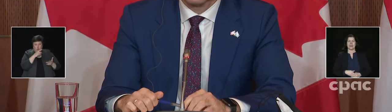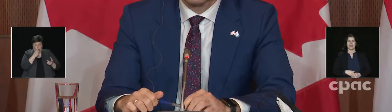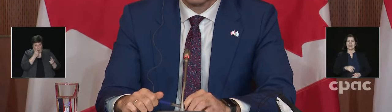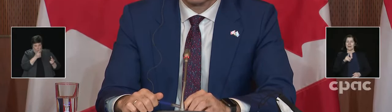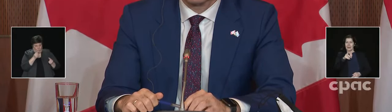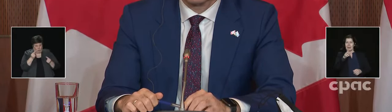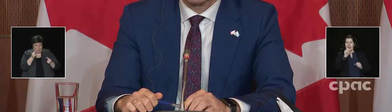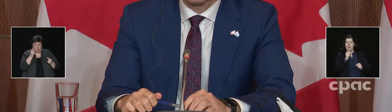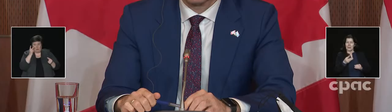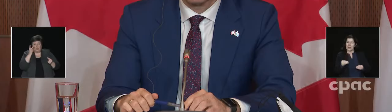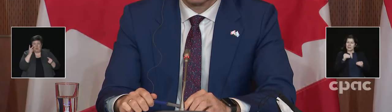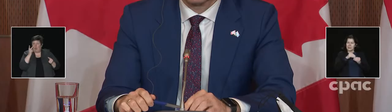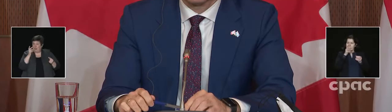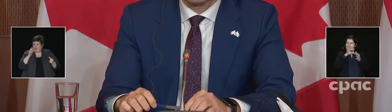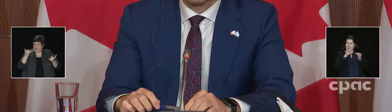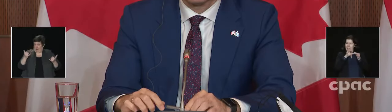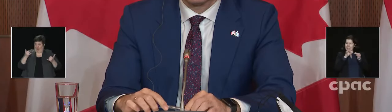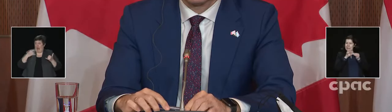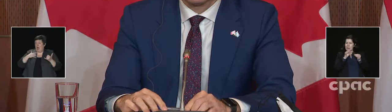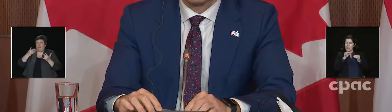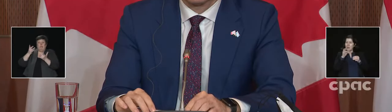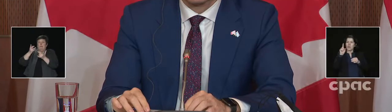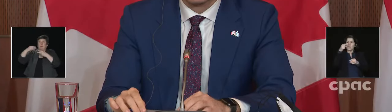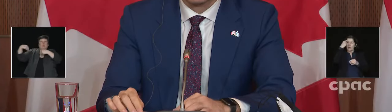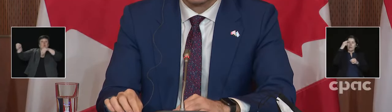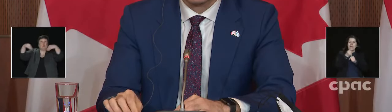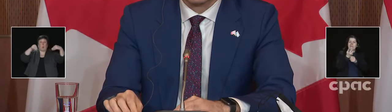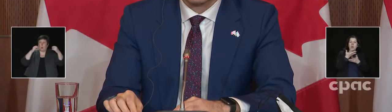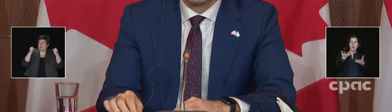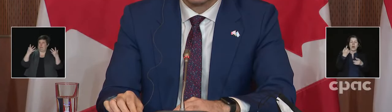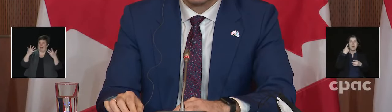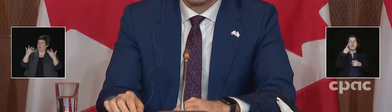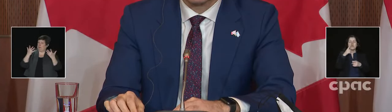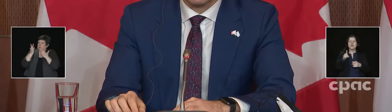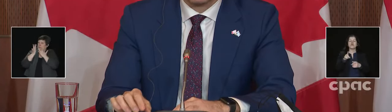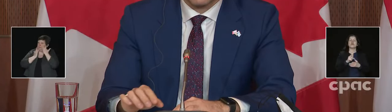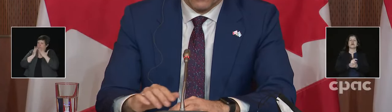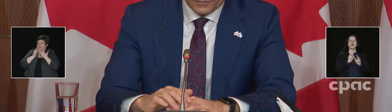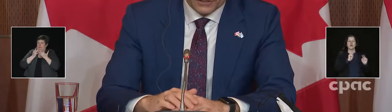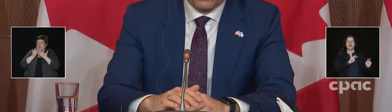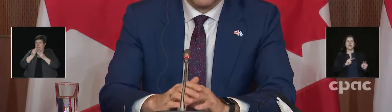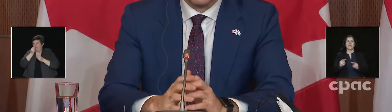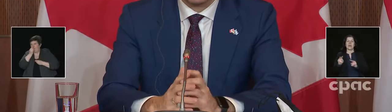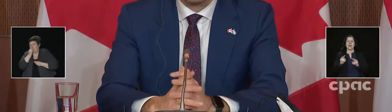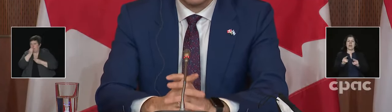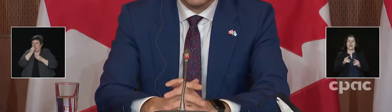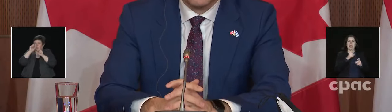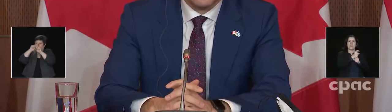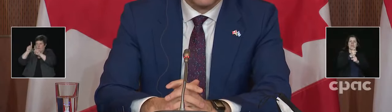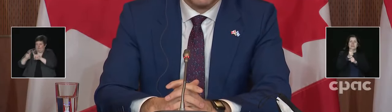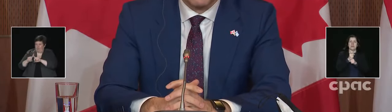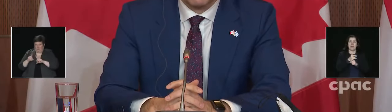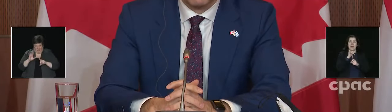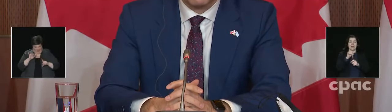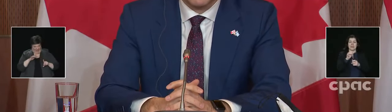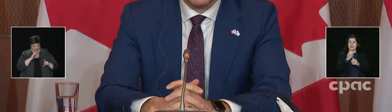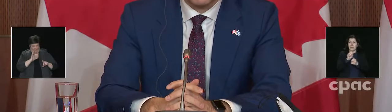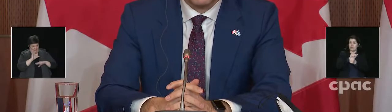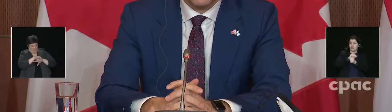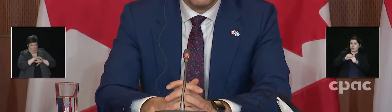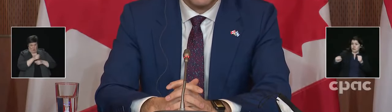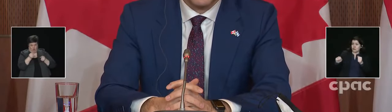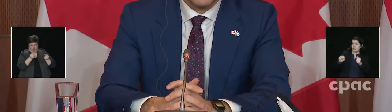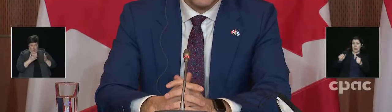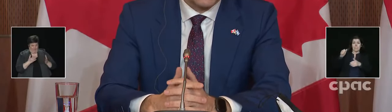leading to shortages and how the government will respond to that? Thank you. I'll do that